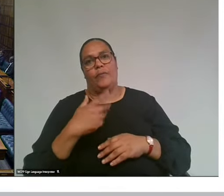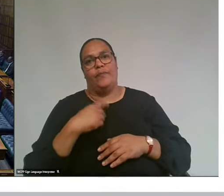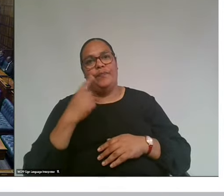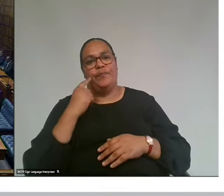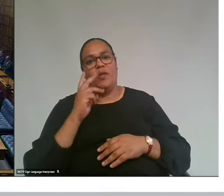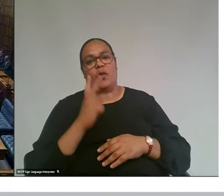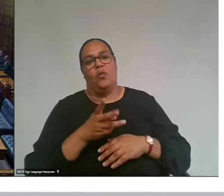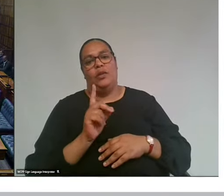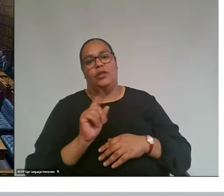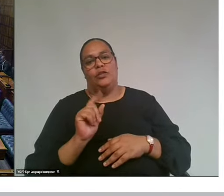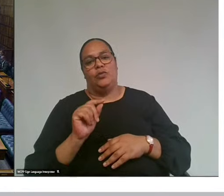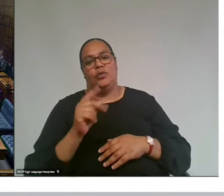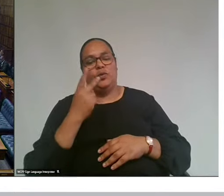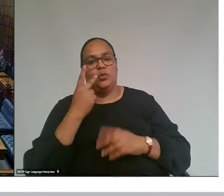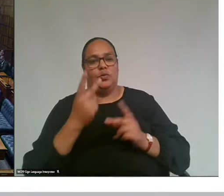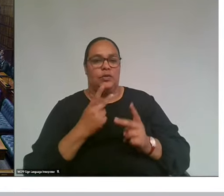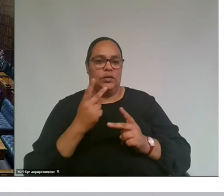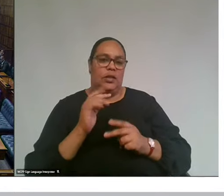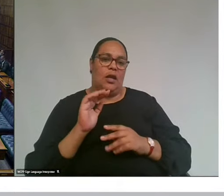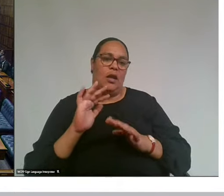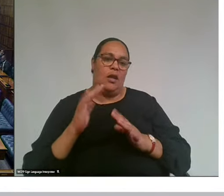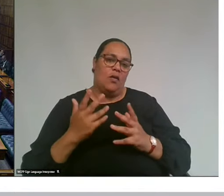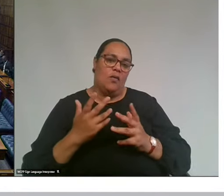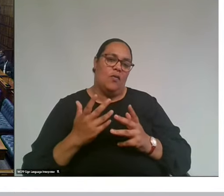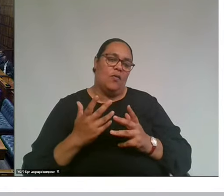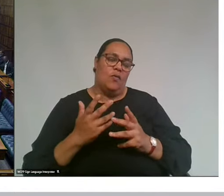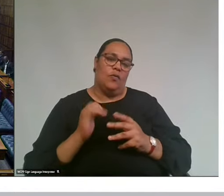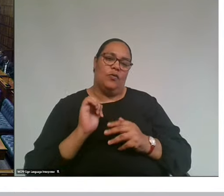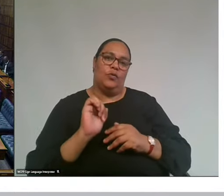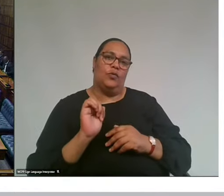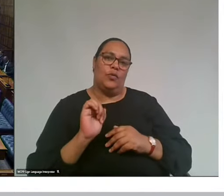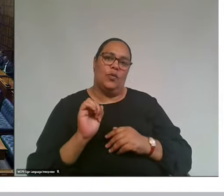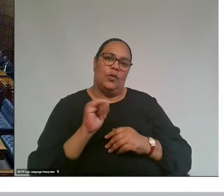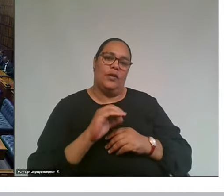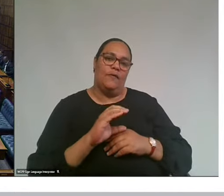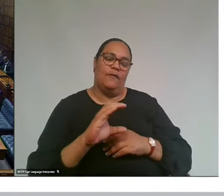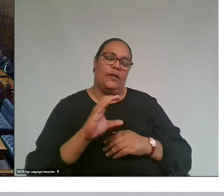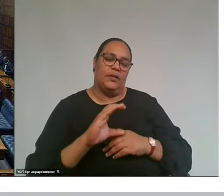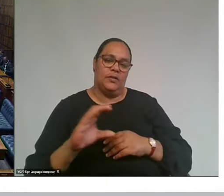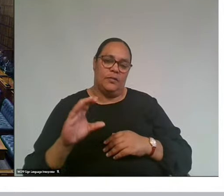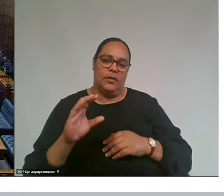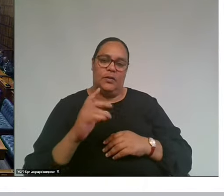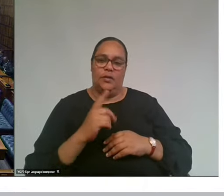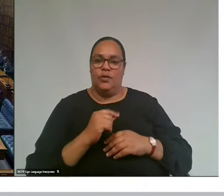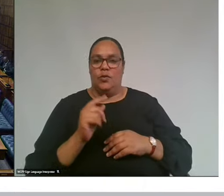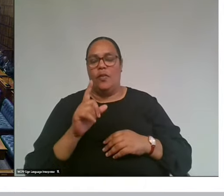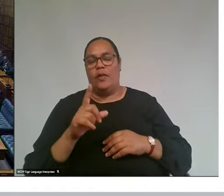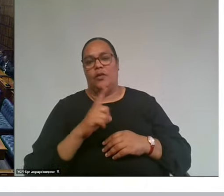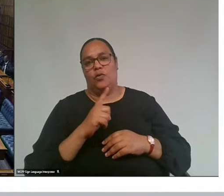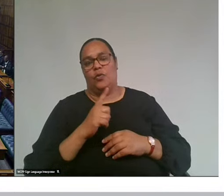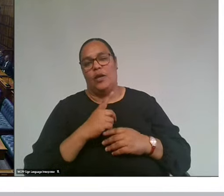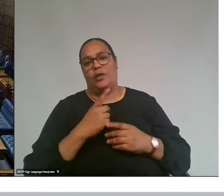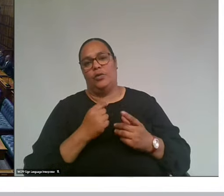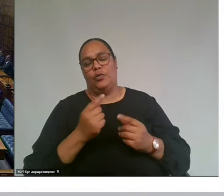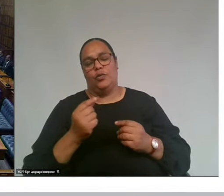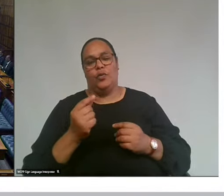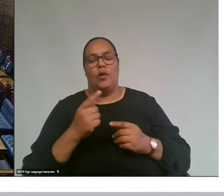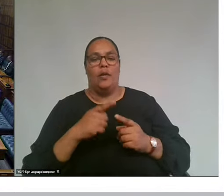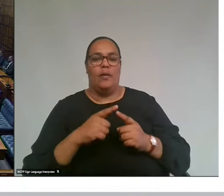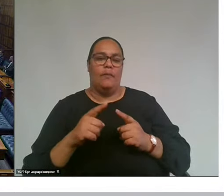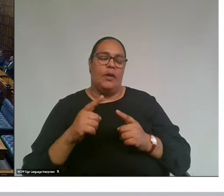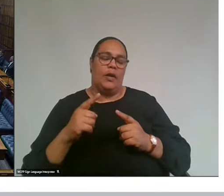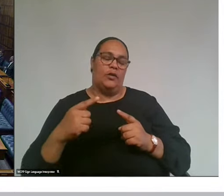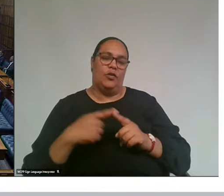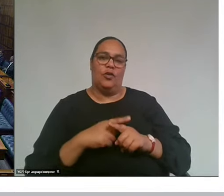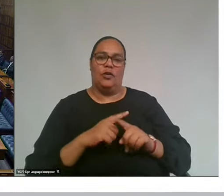would be interesting to see um how their investment um promotion is disaggregated across